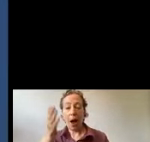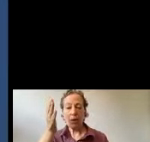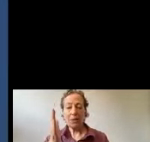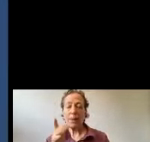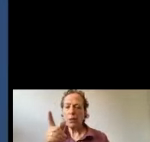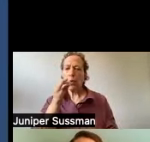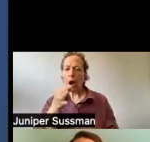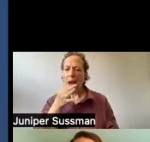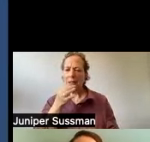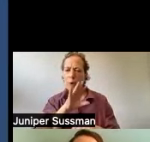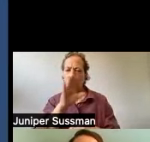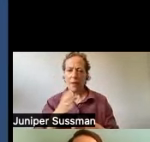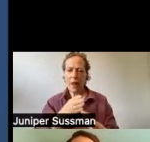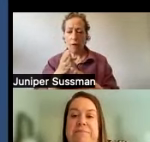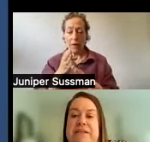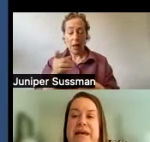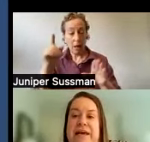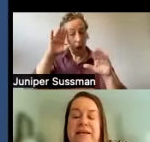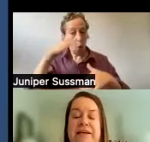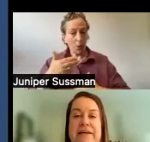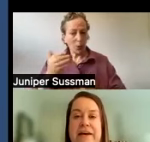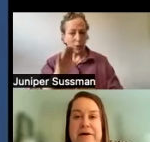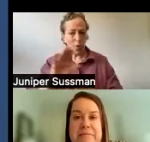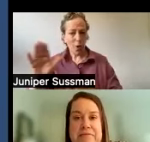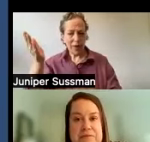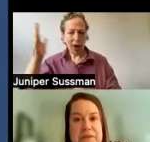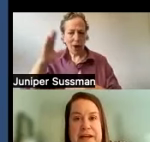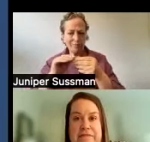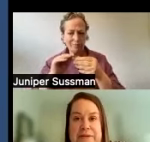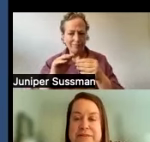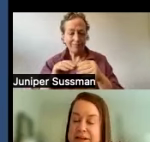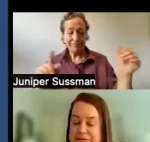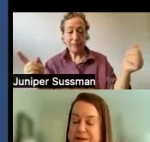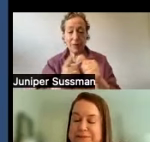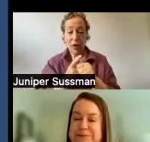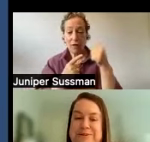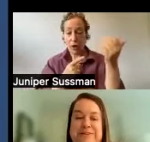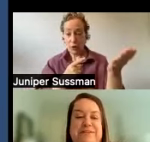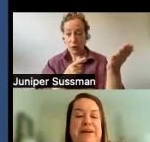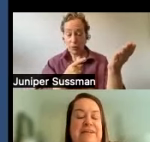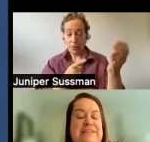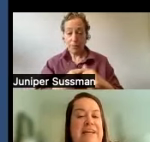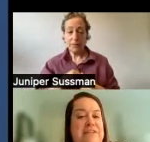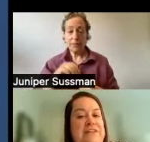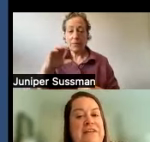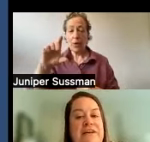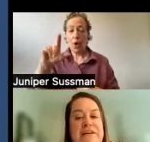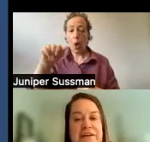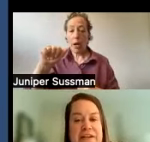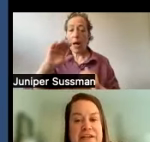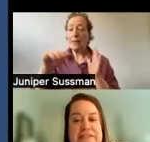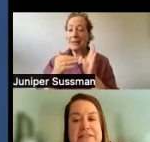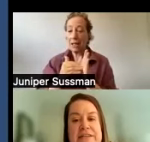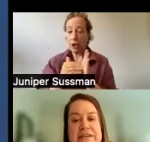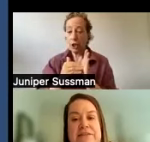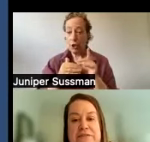in their field, and I hope you will enjoy hearing from them today. The first one that I have up here in alphabetical order is Claudia Center.